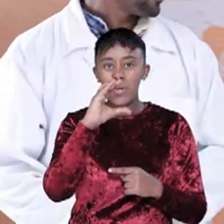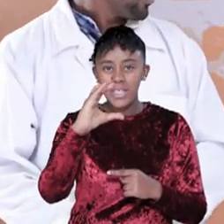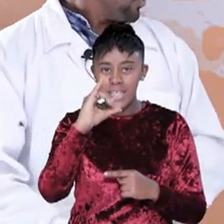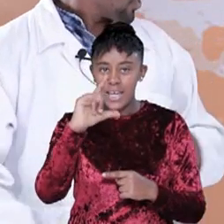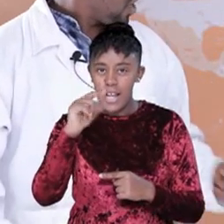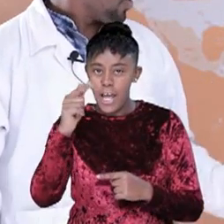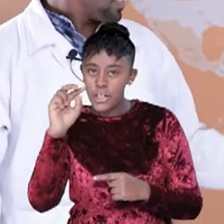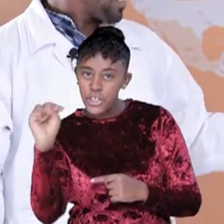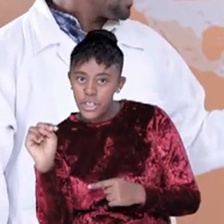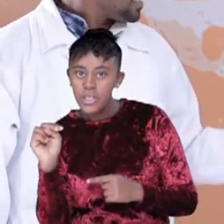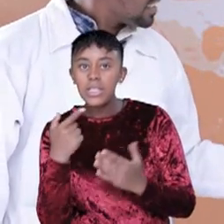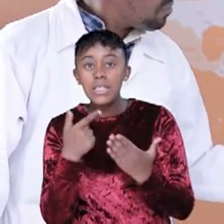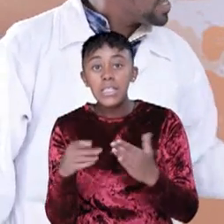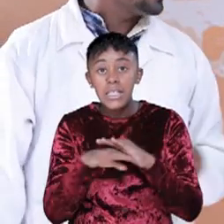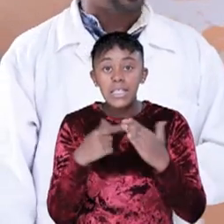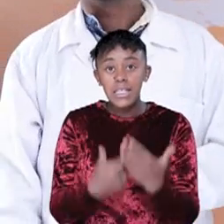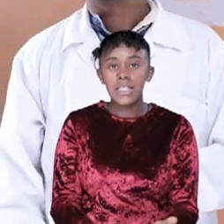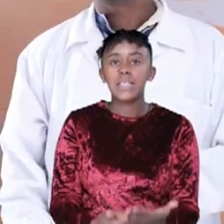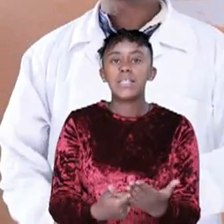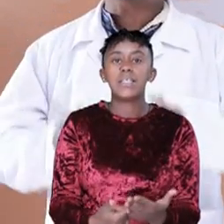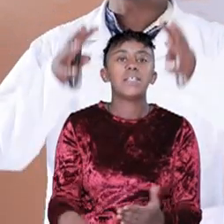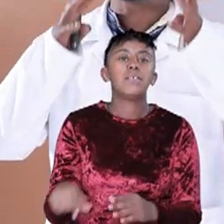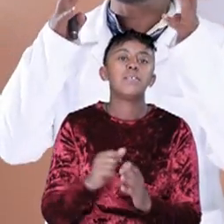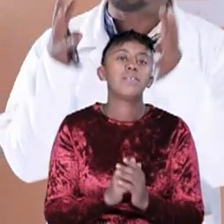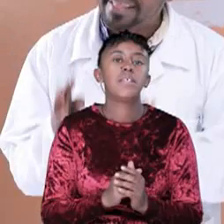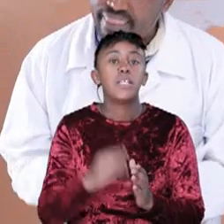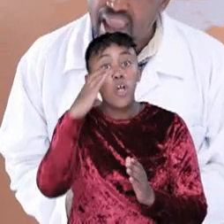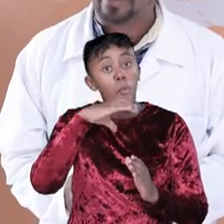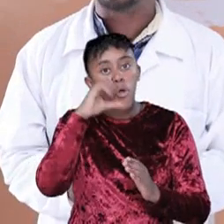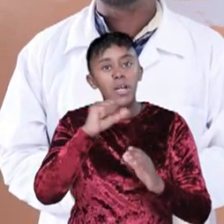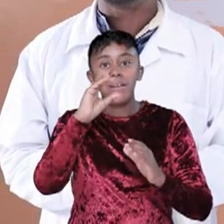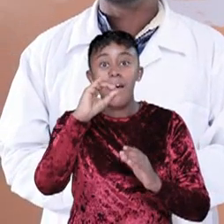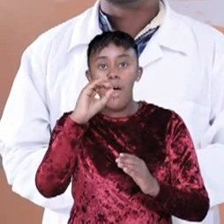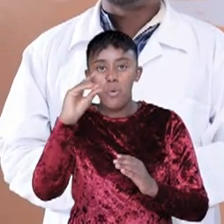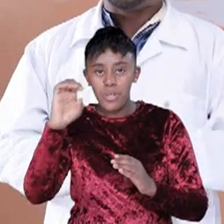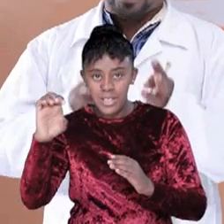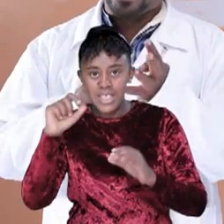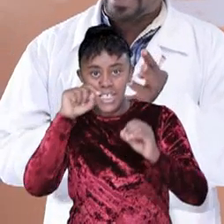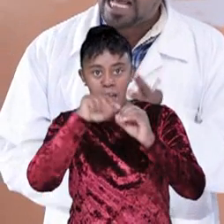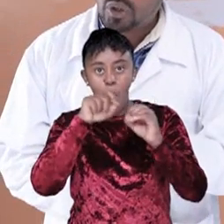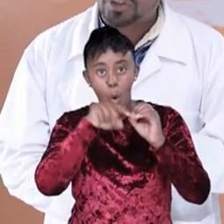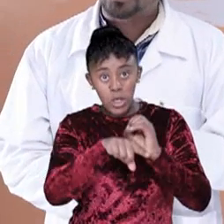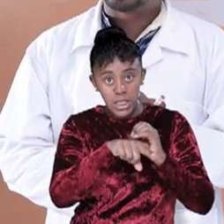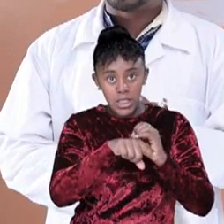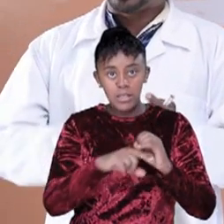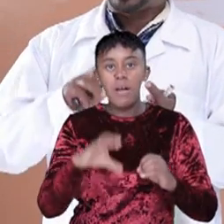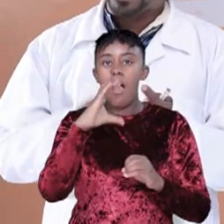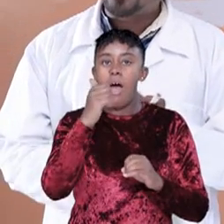oscillations. So under this thermonic diode contain a